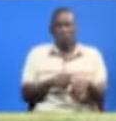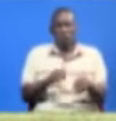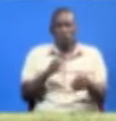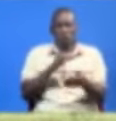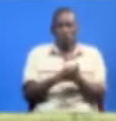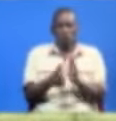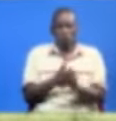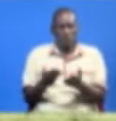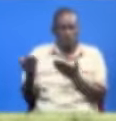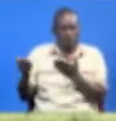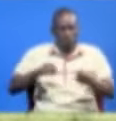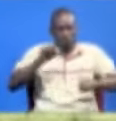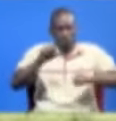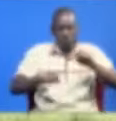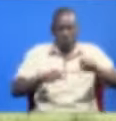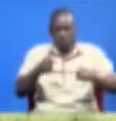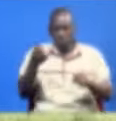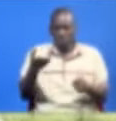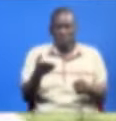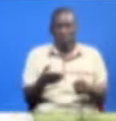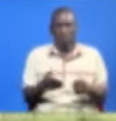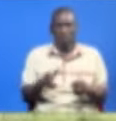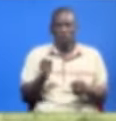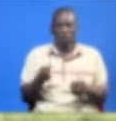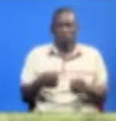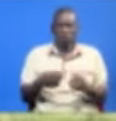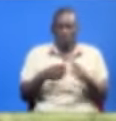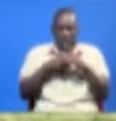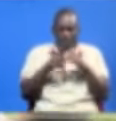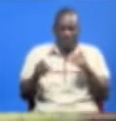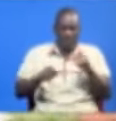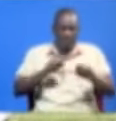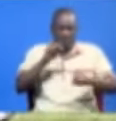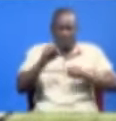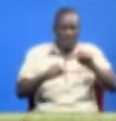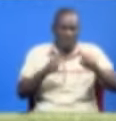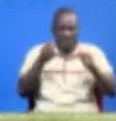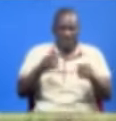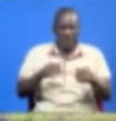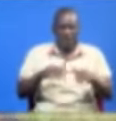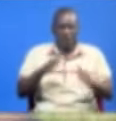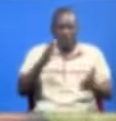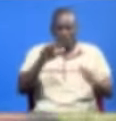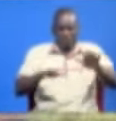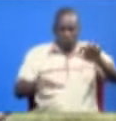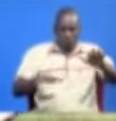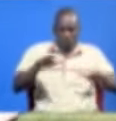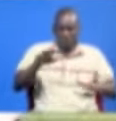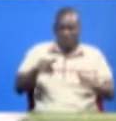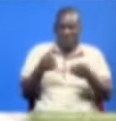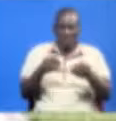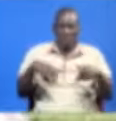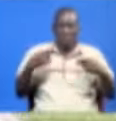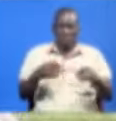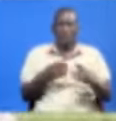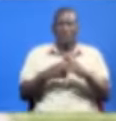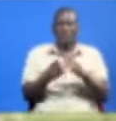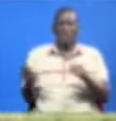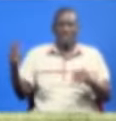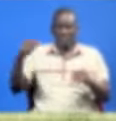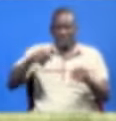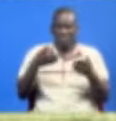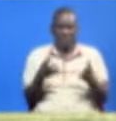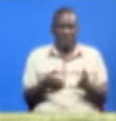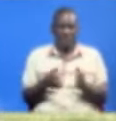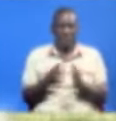kuja na bicycle hapa. So sisi ndio tumeanzisha. Na tunaona imeshika vizuri, watu wameanza kuja na hapa. Na